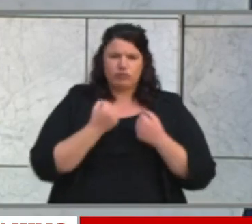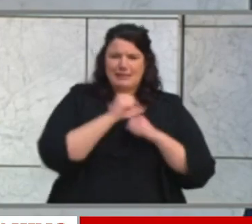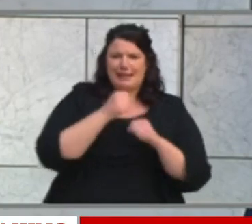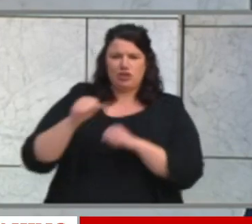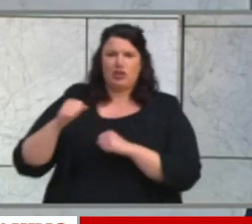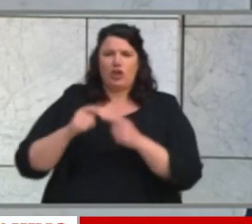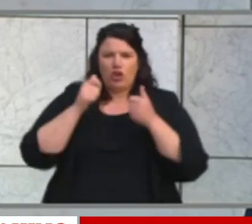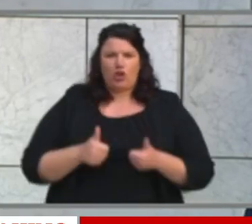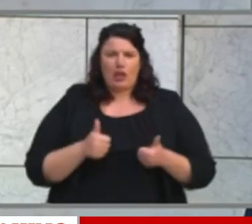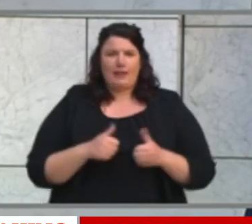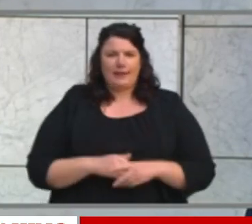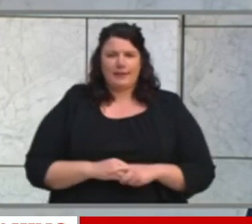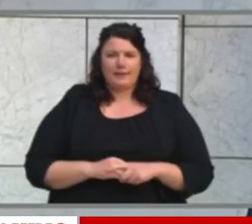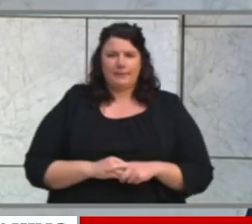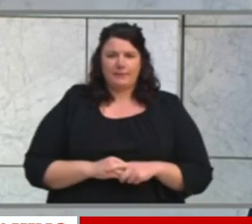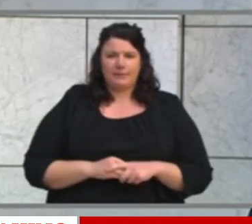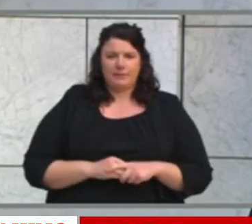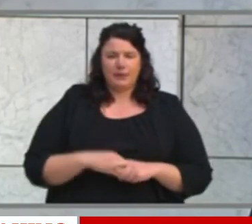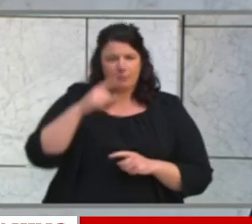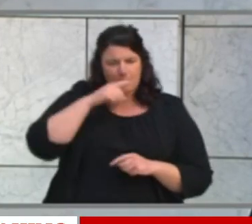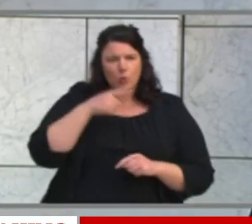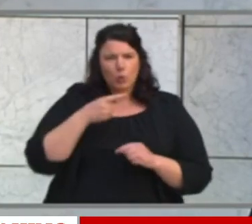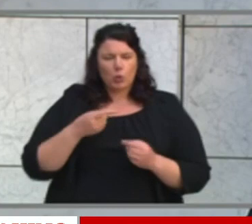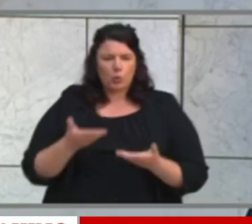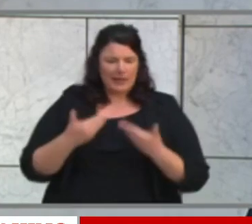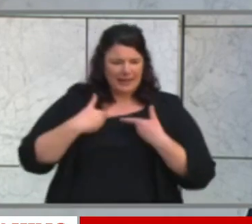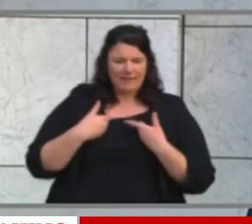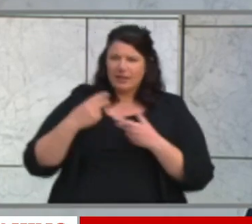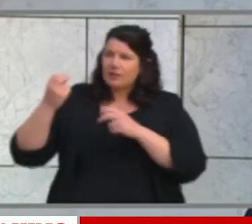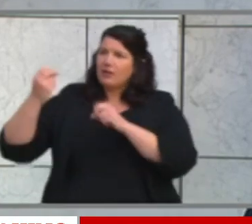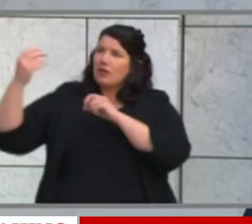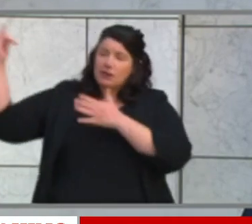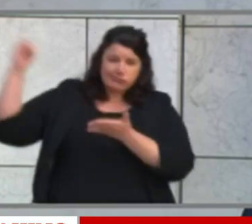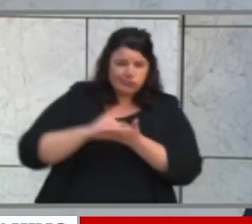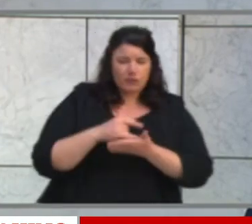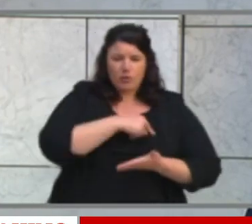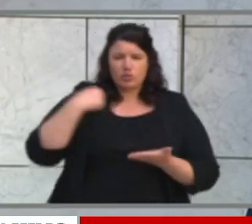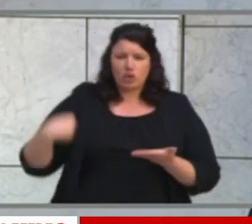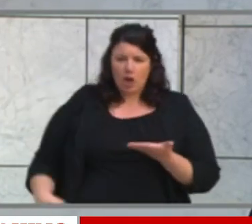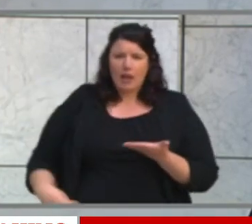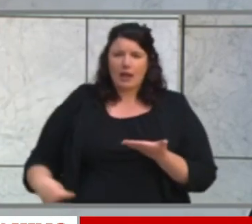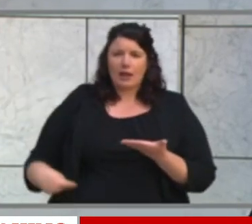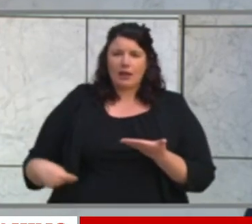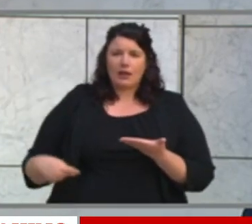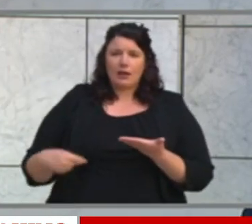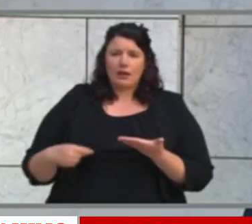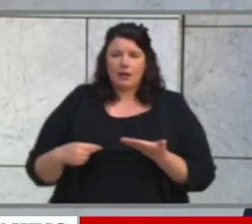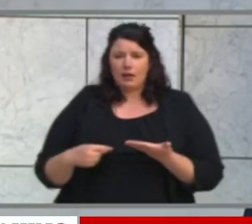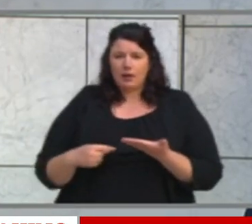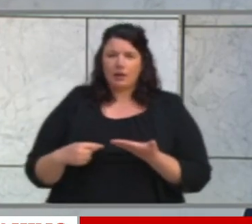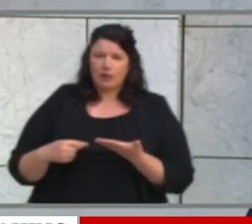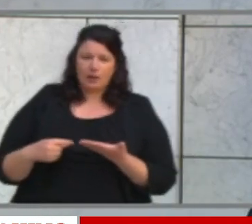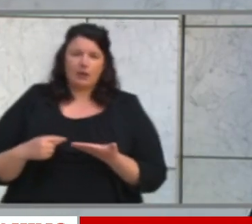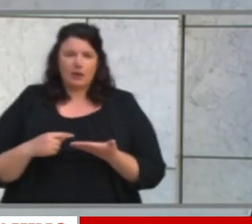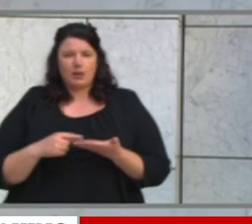the ones who first went into self-isolation. They were the ones who were returning from family visits up into China, and they were coming home. And it was through